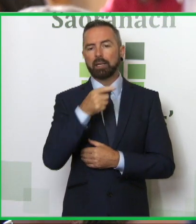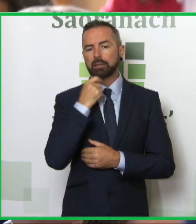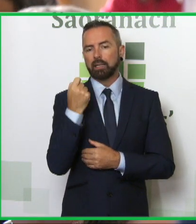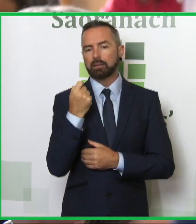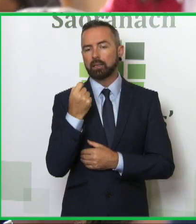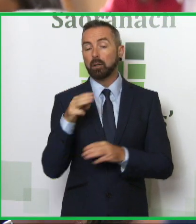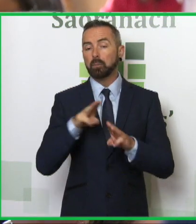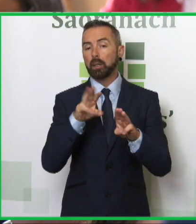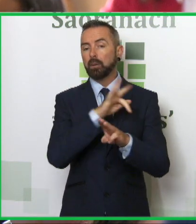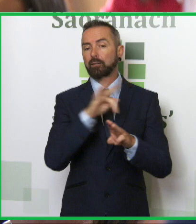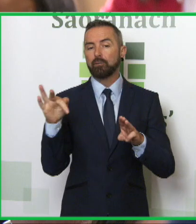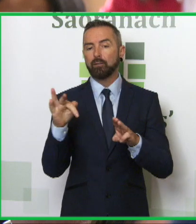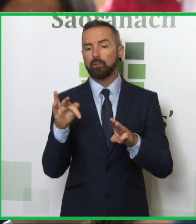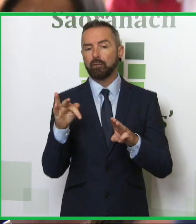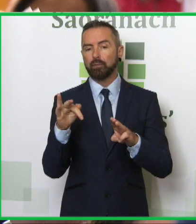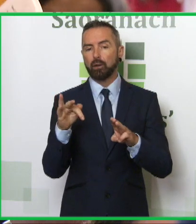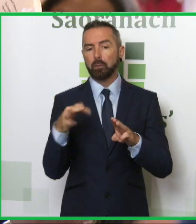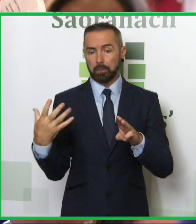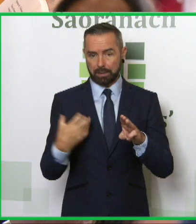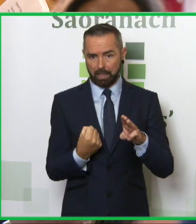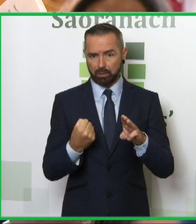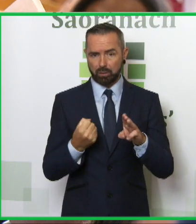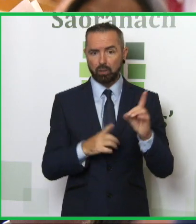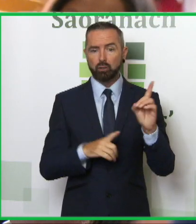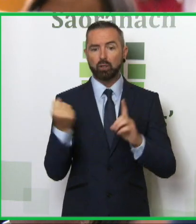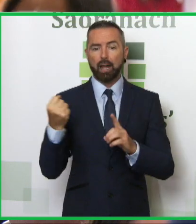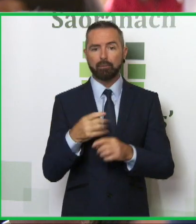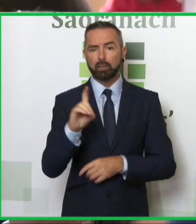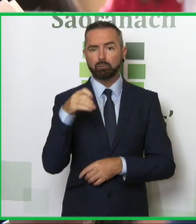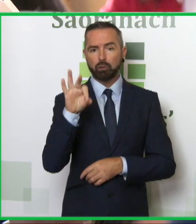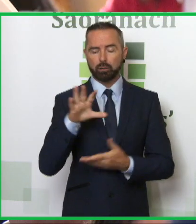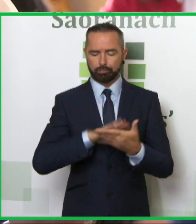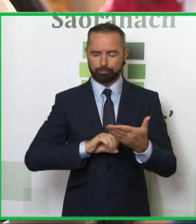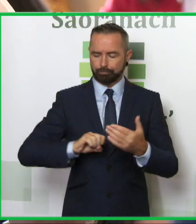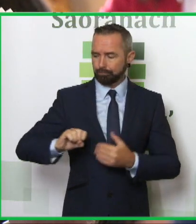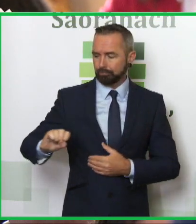that people found processing of a drug should simply have those drugs